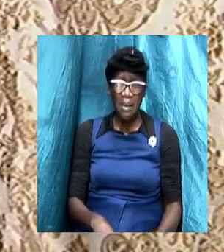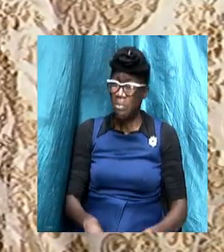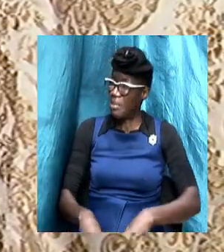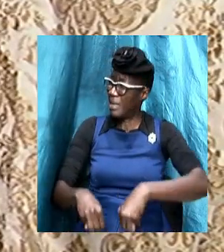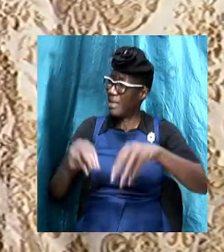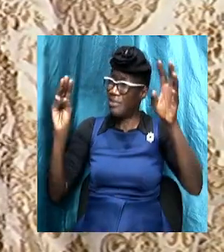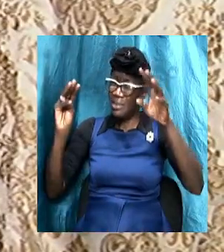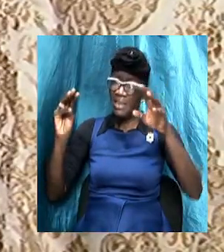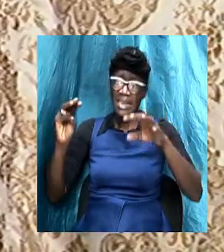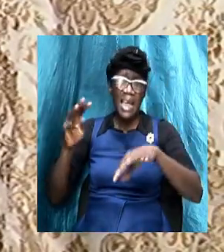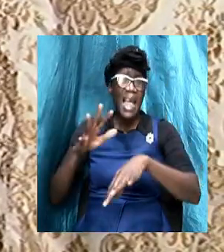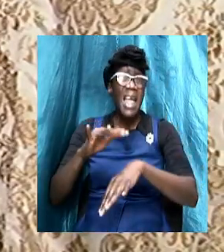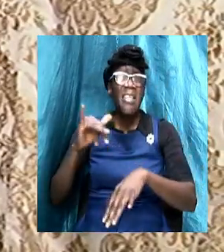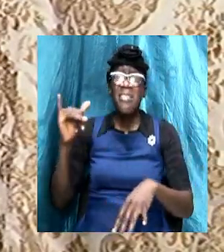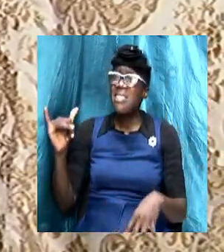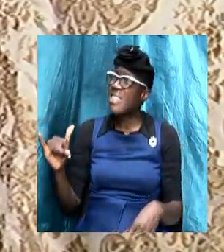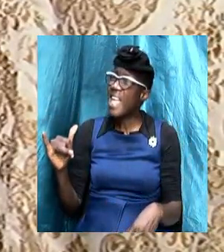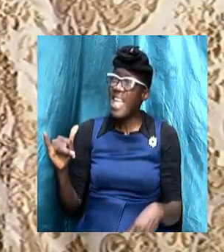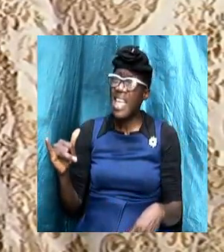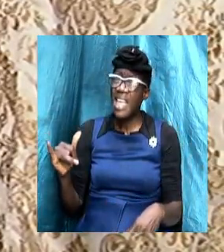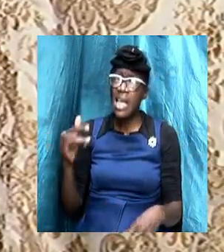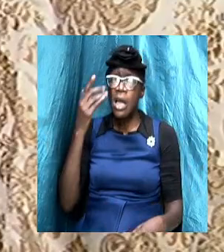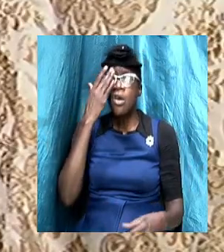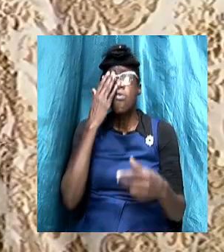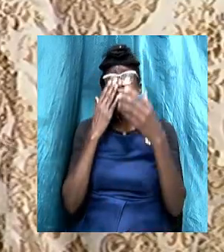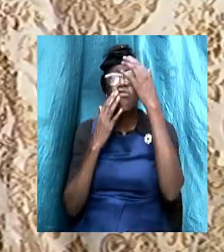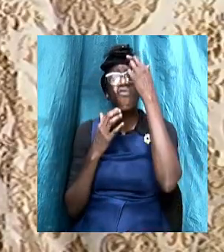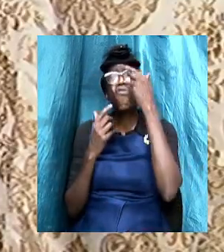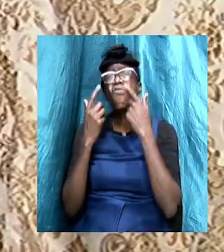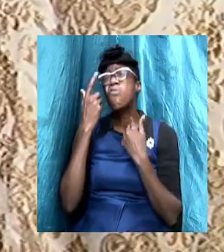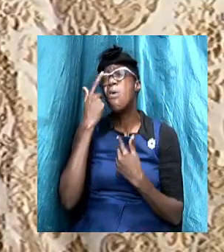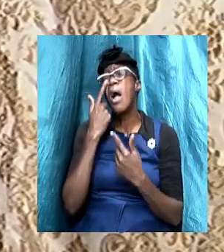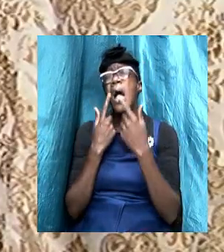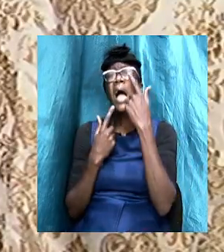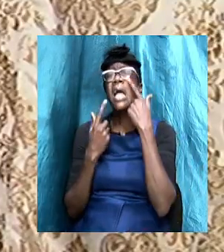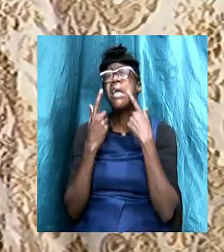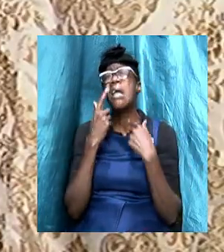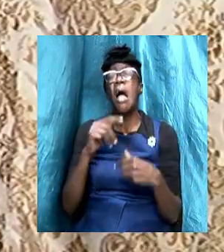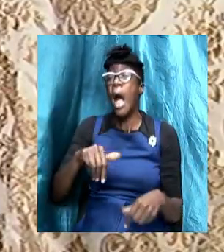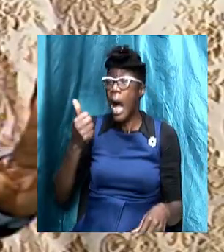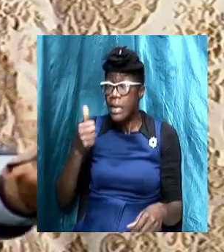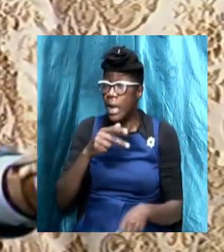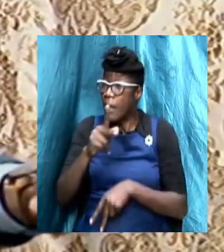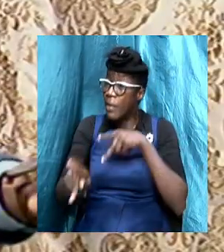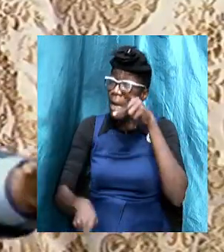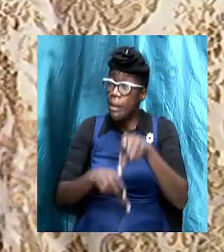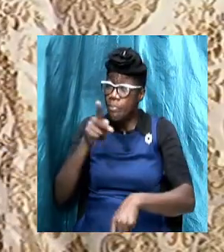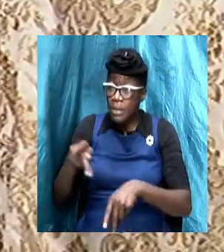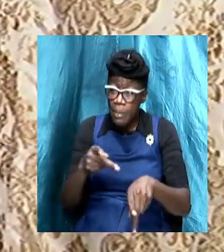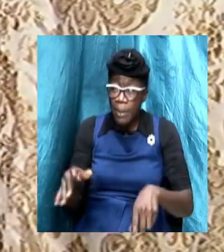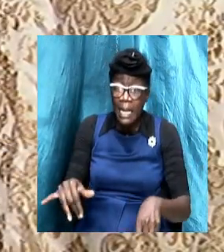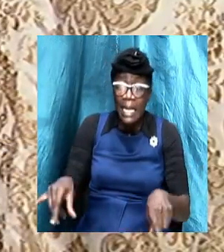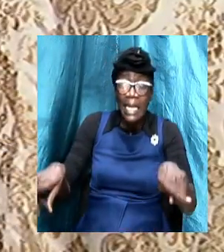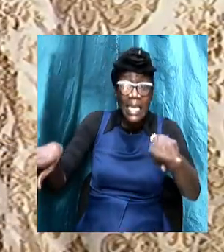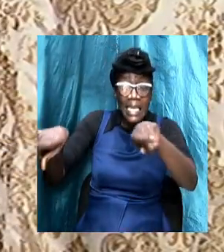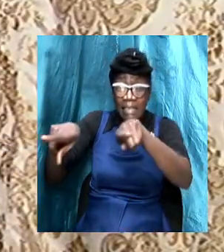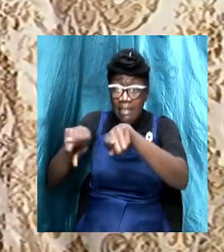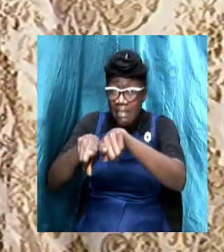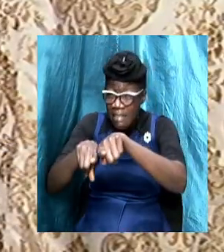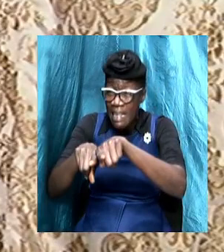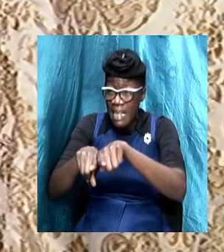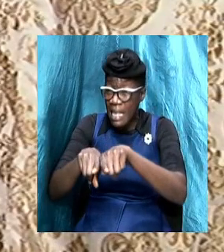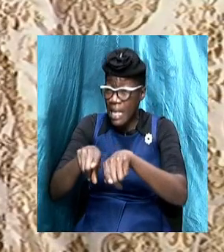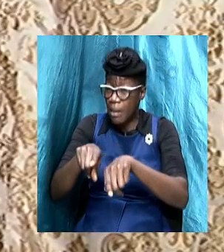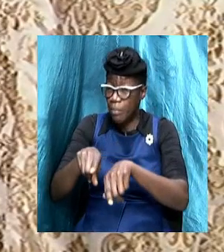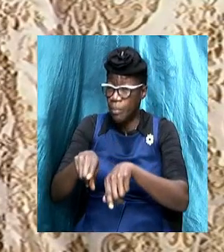cried. But yet still, there was another set of people in the same crowd who never really knew of Solomon's temple. They